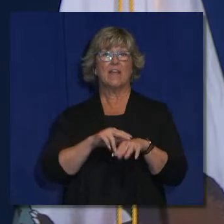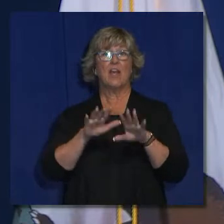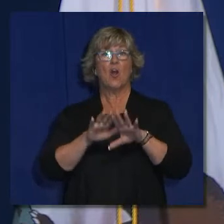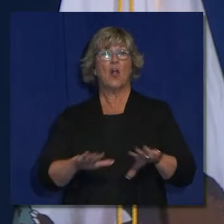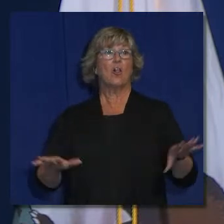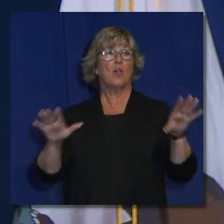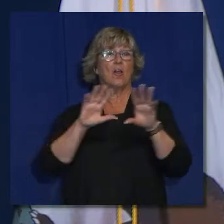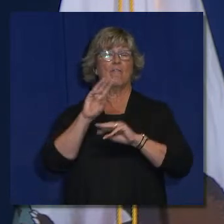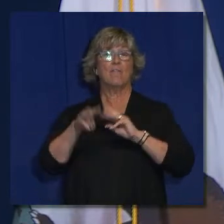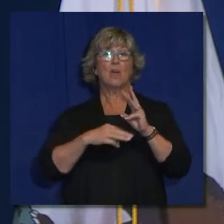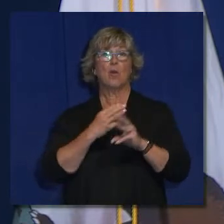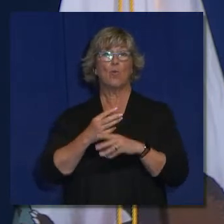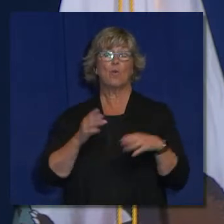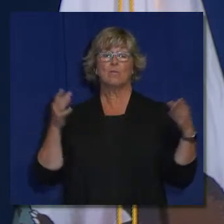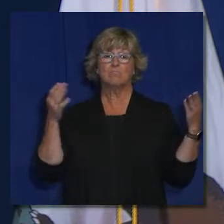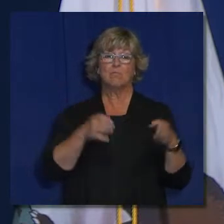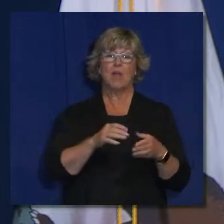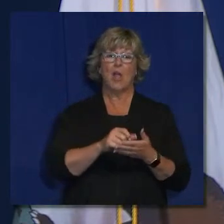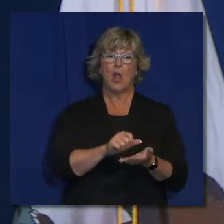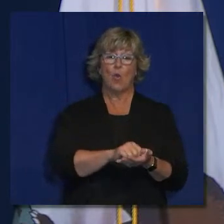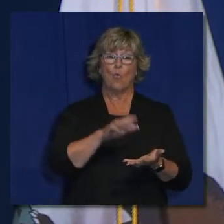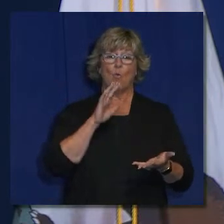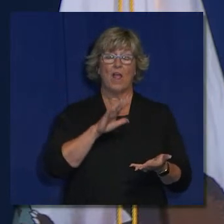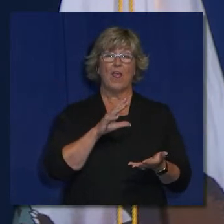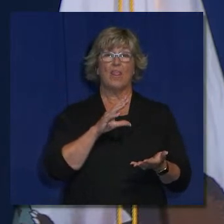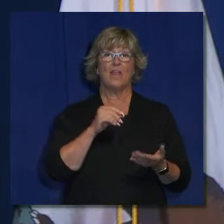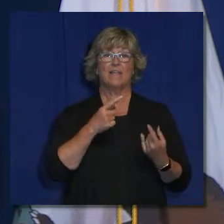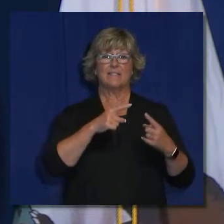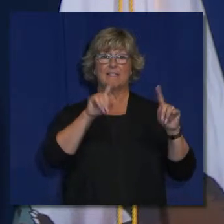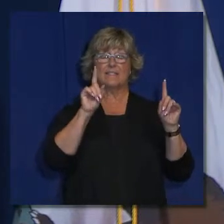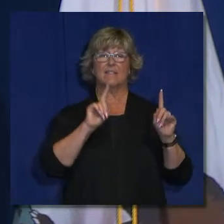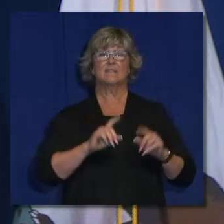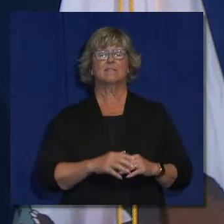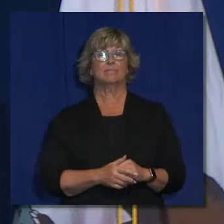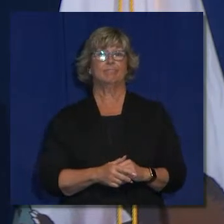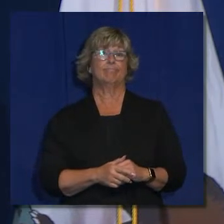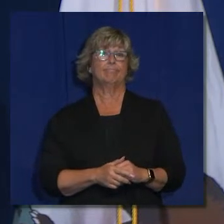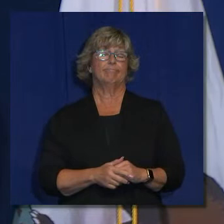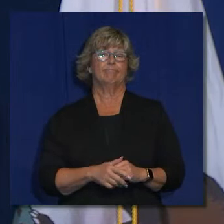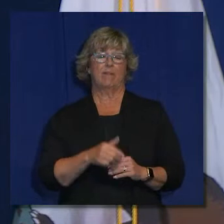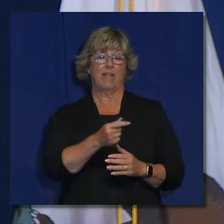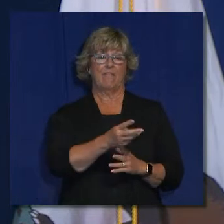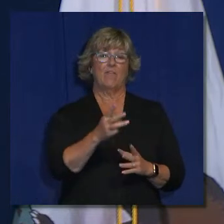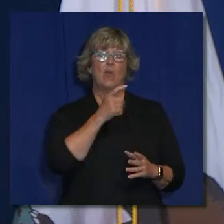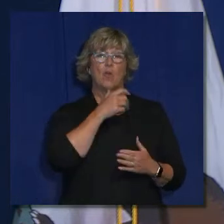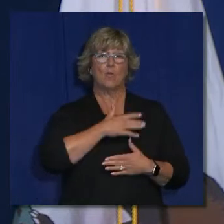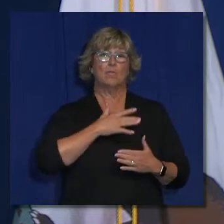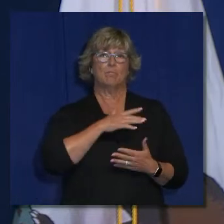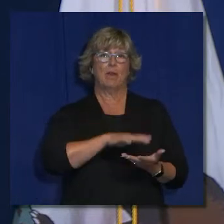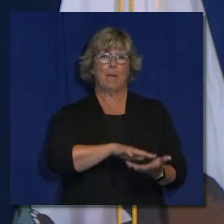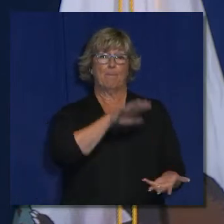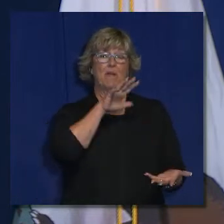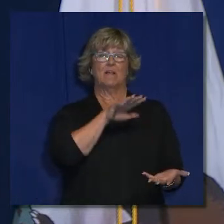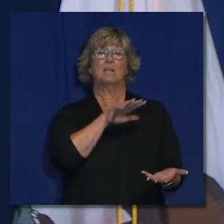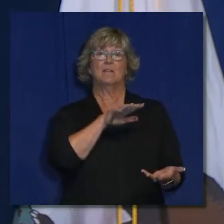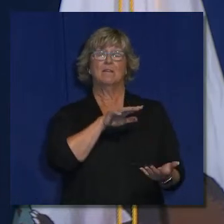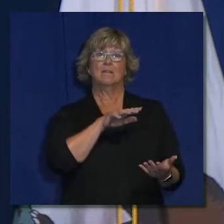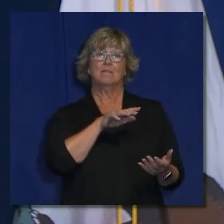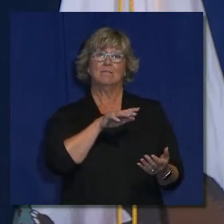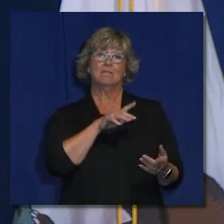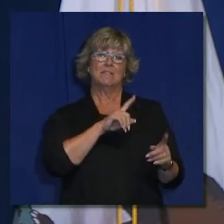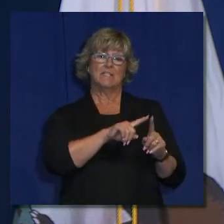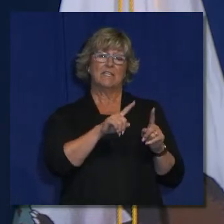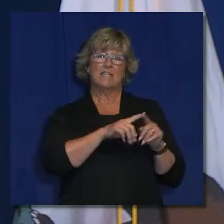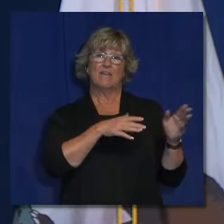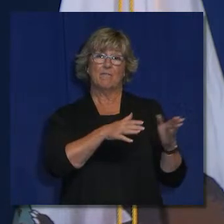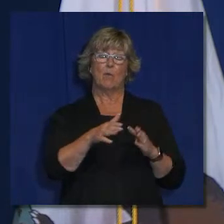world. Concentration of wealth and success in the hands of a few that are enjoying abundance in historic and unprecedented ways.